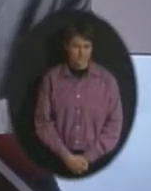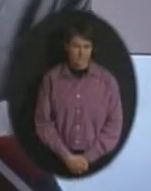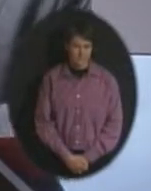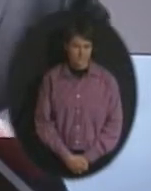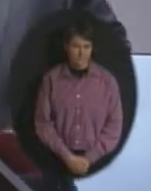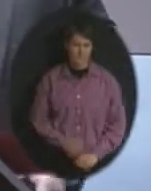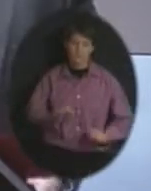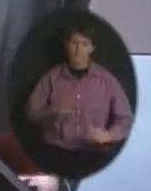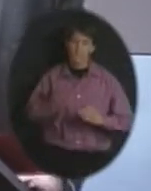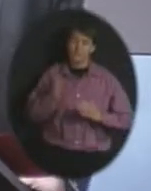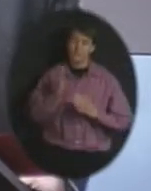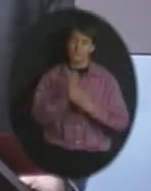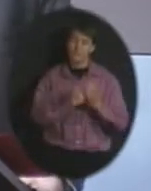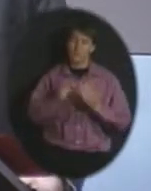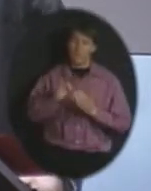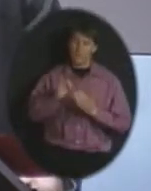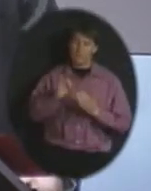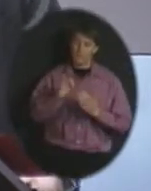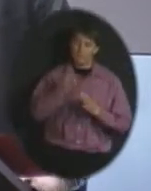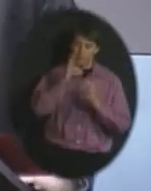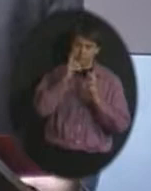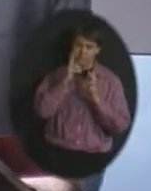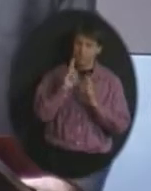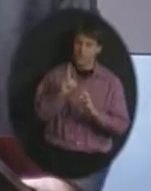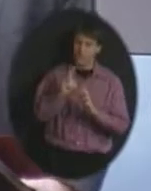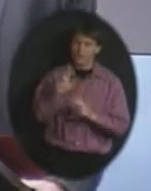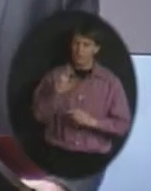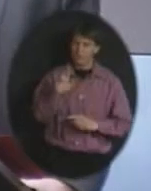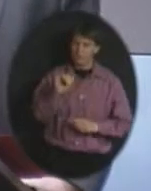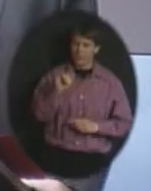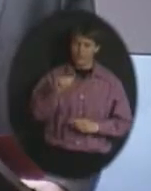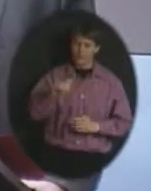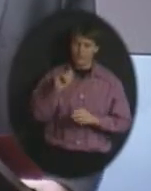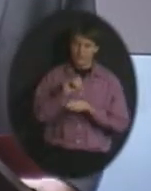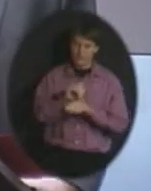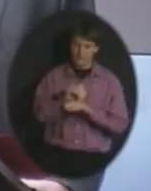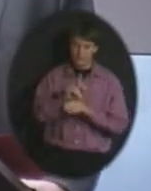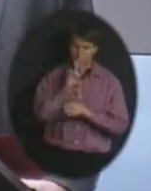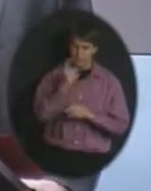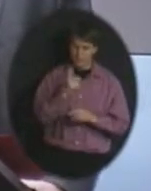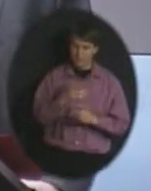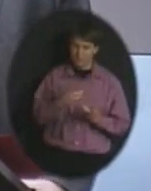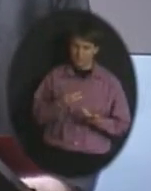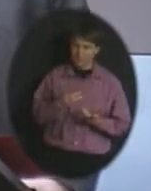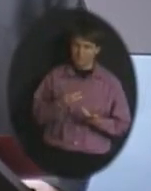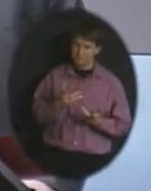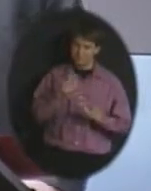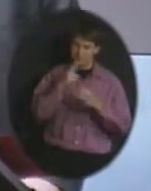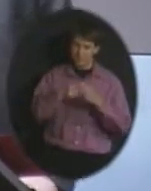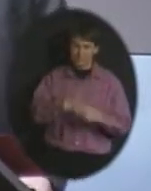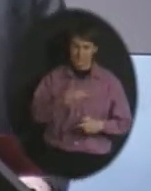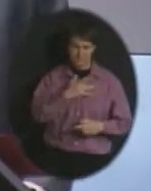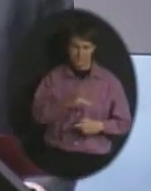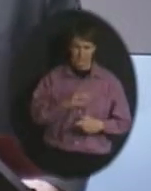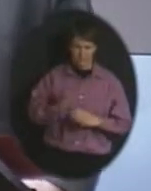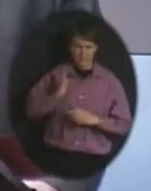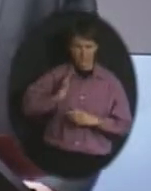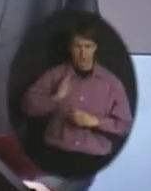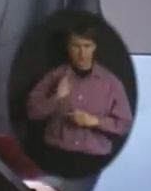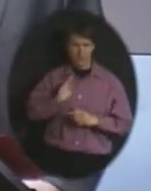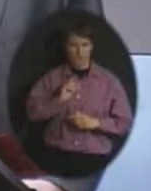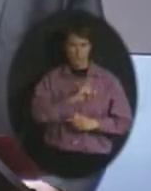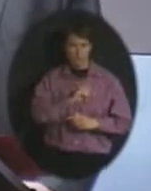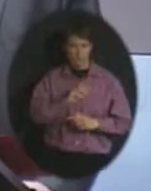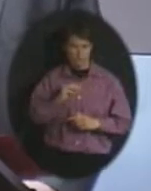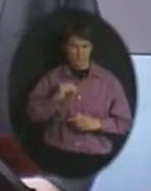As part of recognizing Rita tonight, I want to mention that I've always been sensitive to the fact that former board members just drop off of